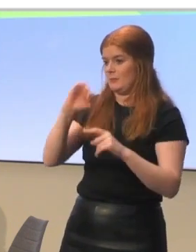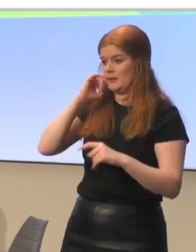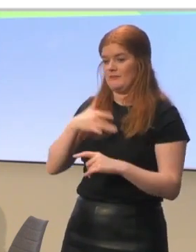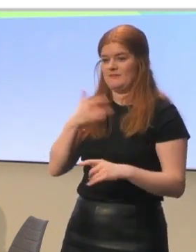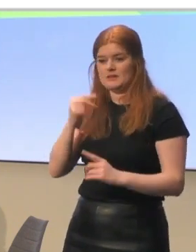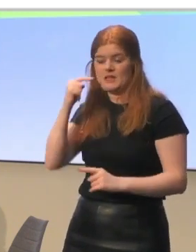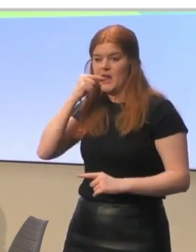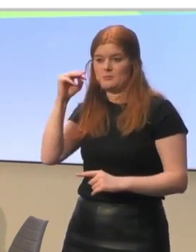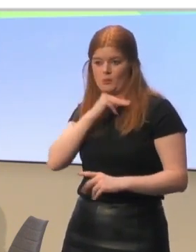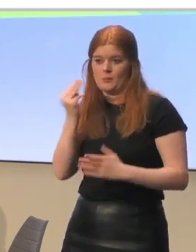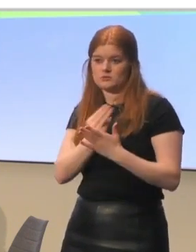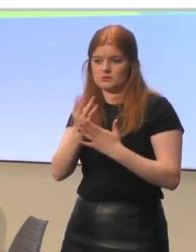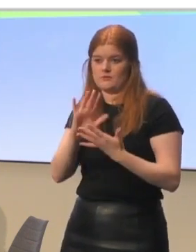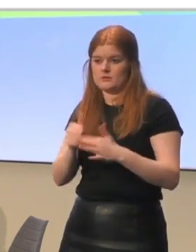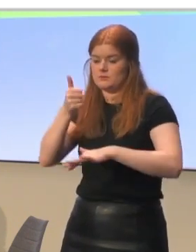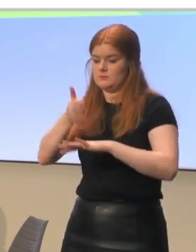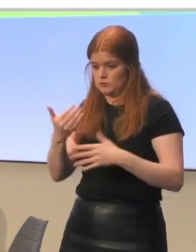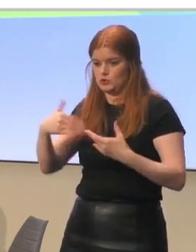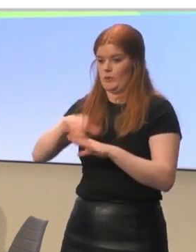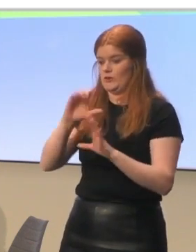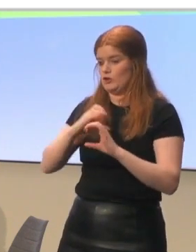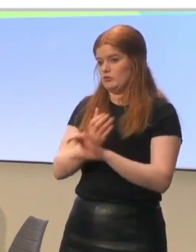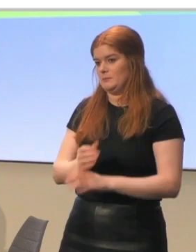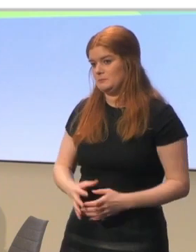part of them settling into the country, if you like.